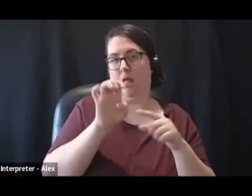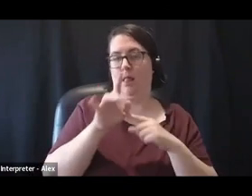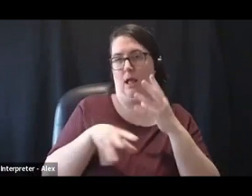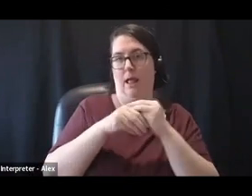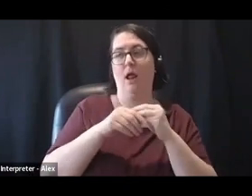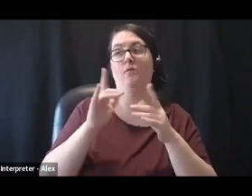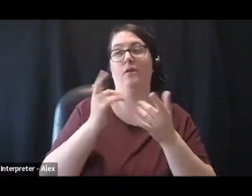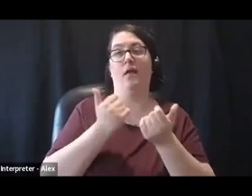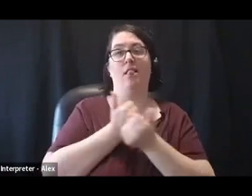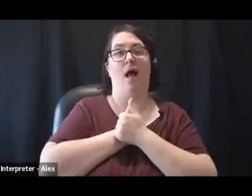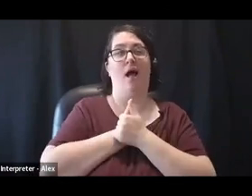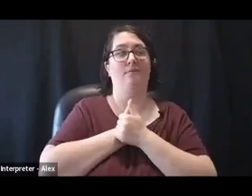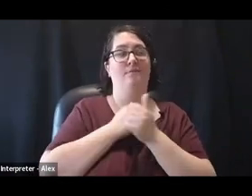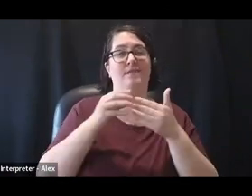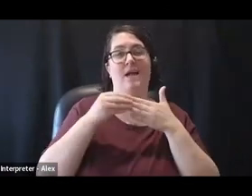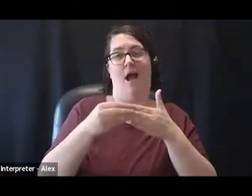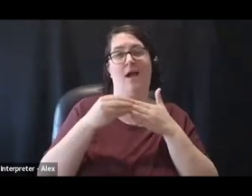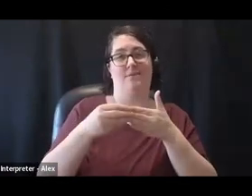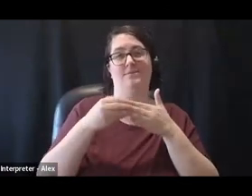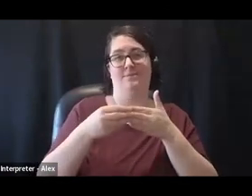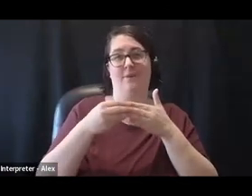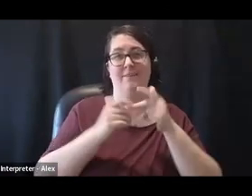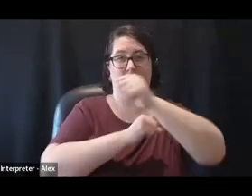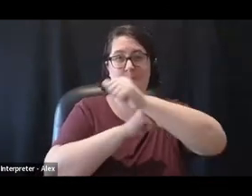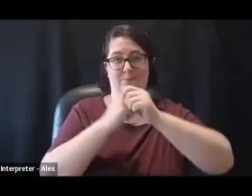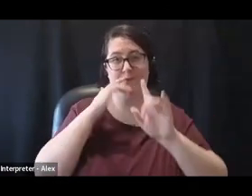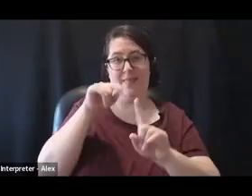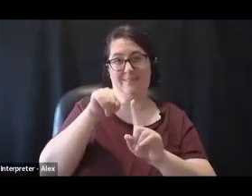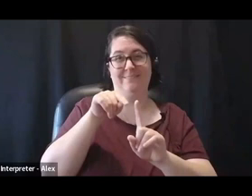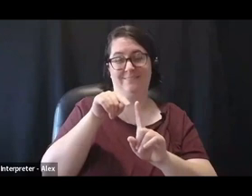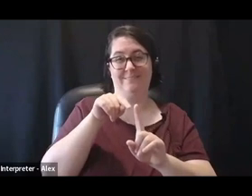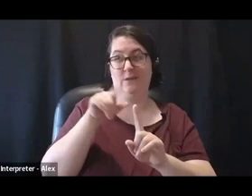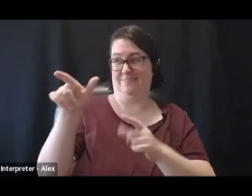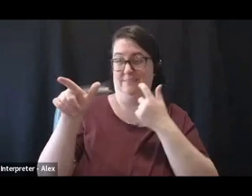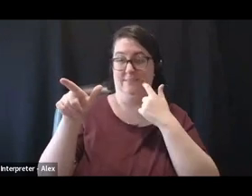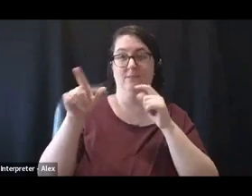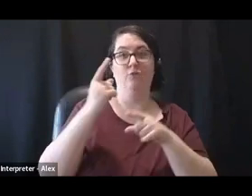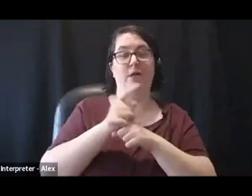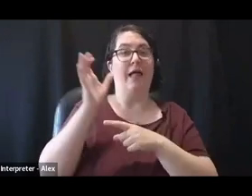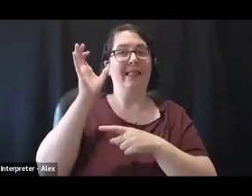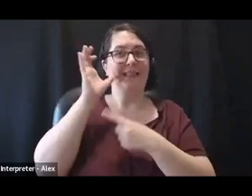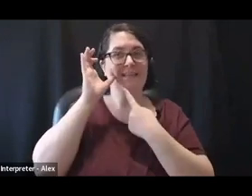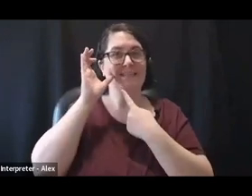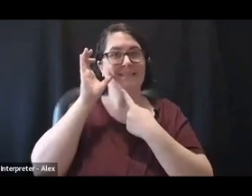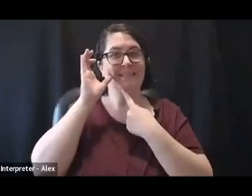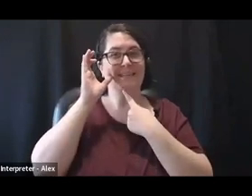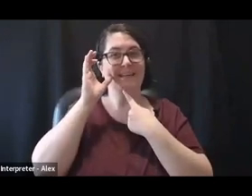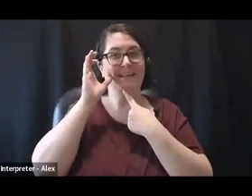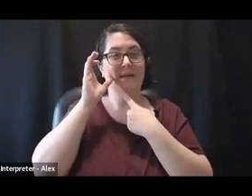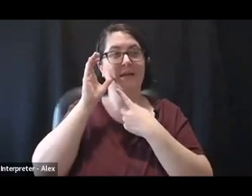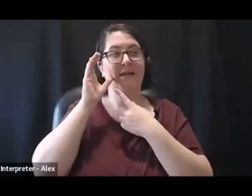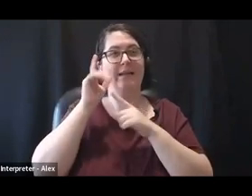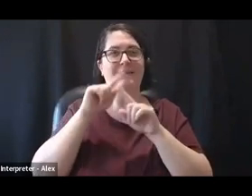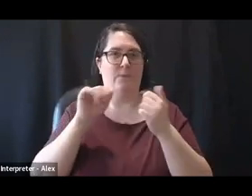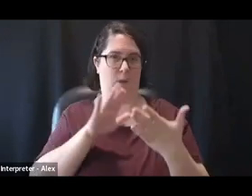love is a kind of guiding principle in that. And sort of like the way that listening differently, kind of opens